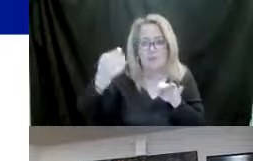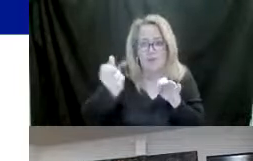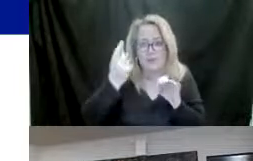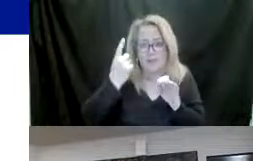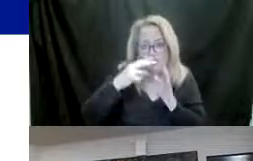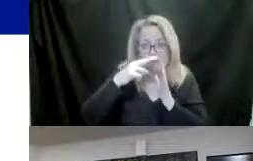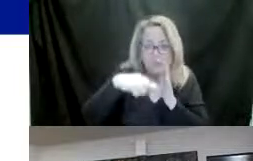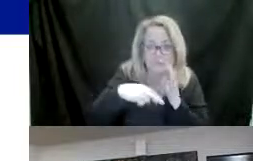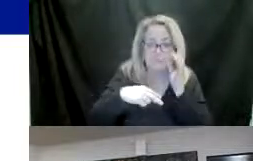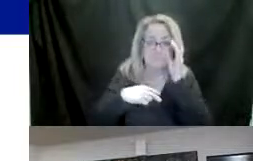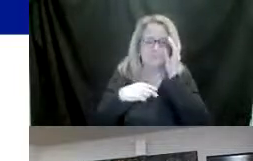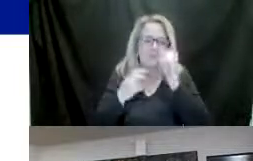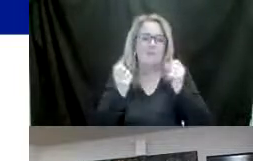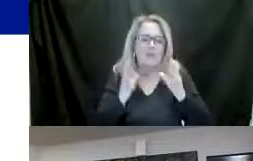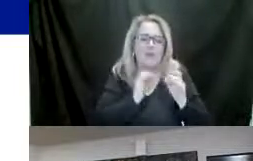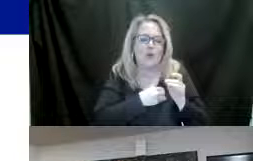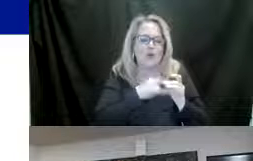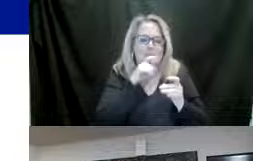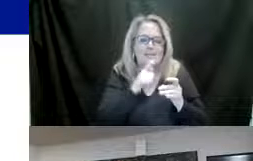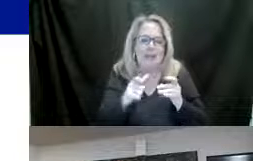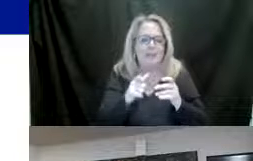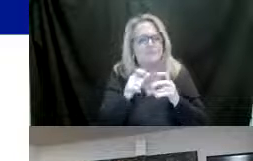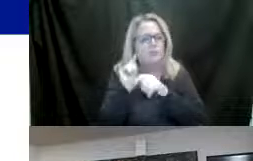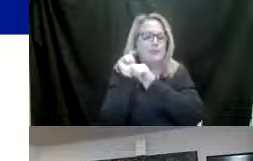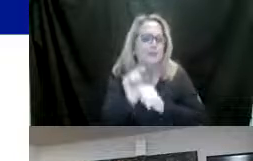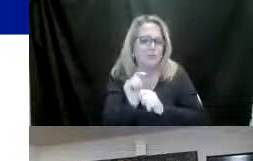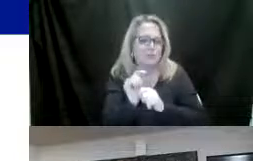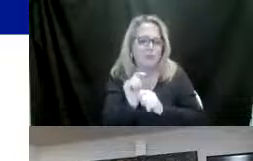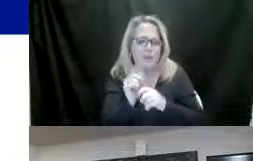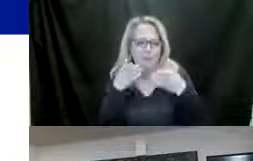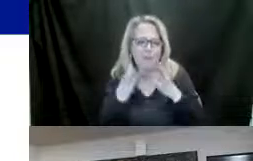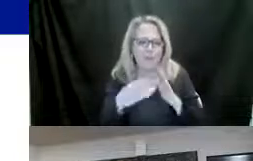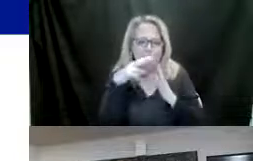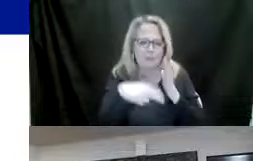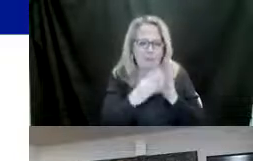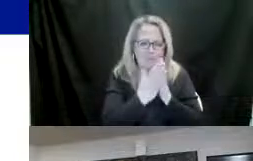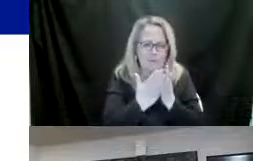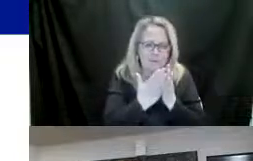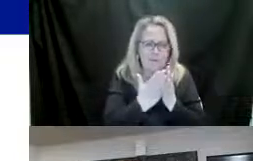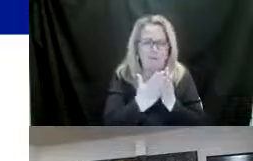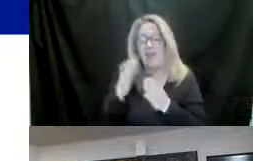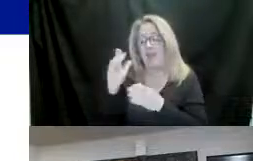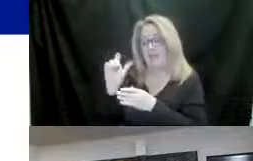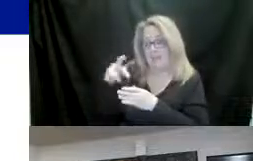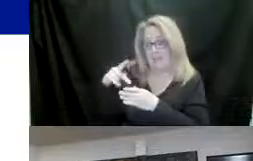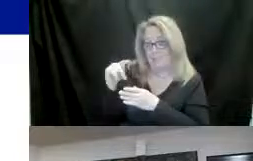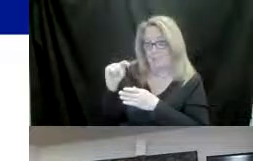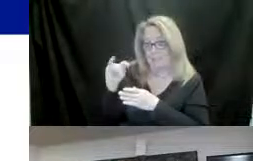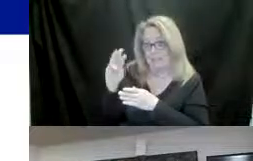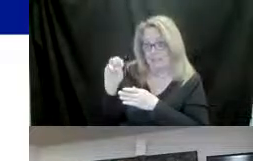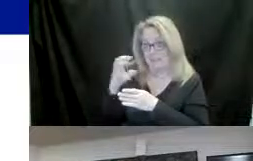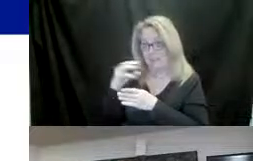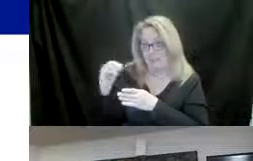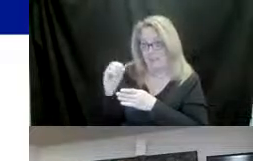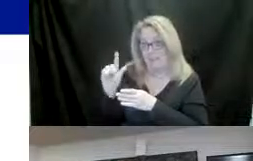of our children, it may not be the traditional sense of reading a book. And in the Lap Time and Lullabies, there are just a ton